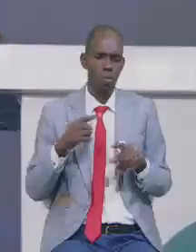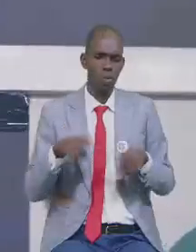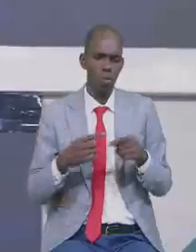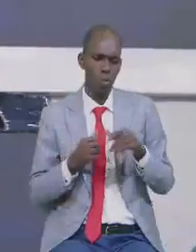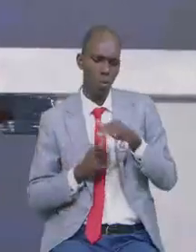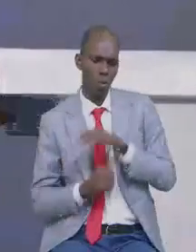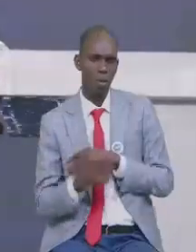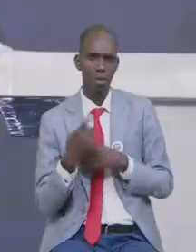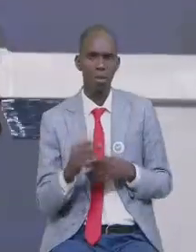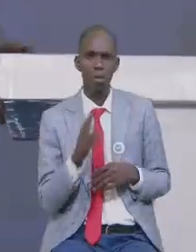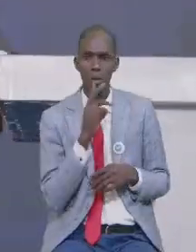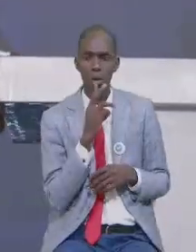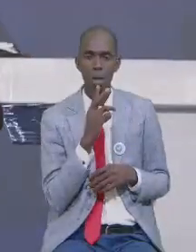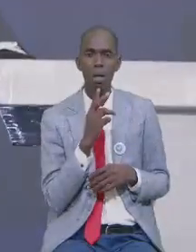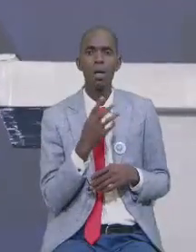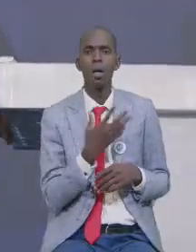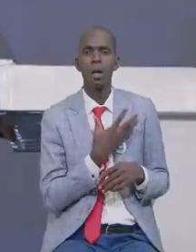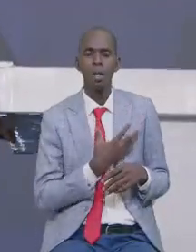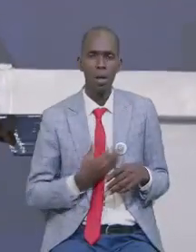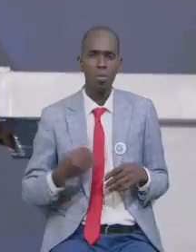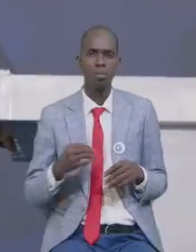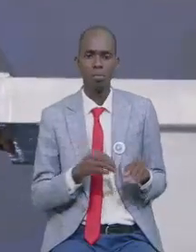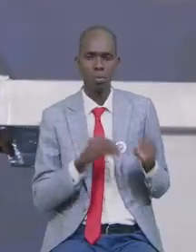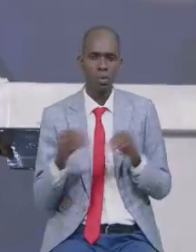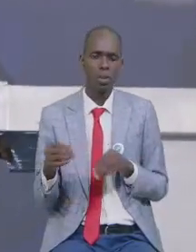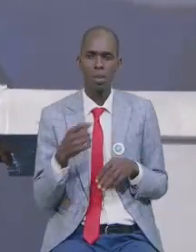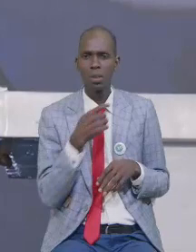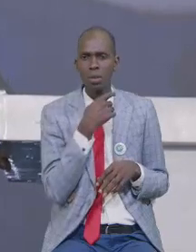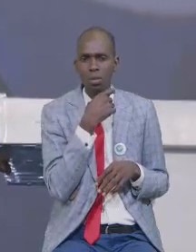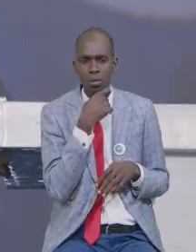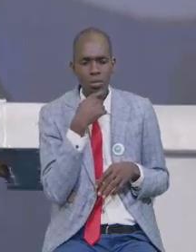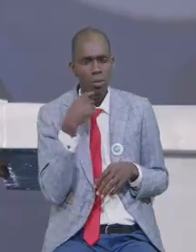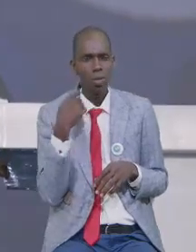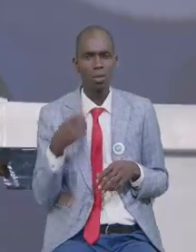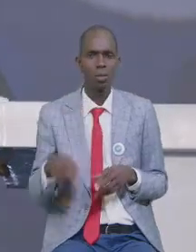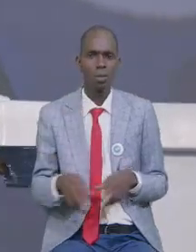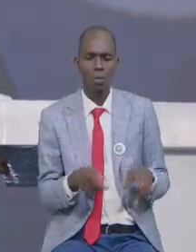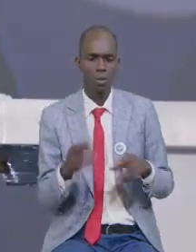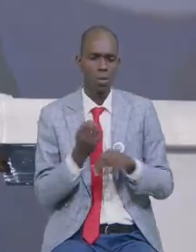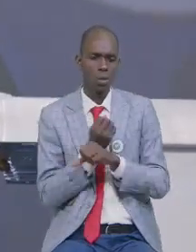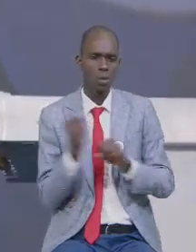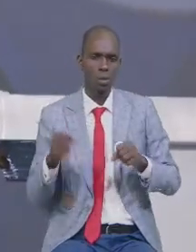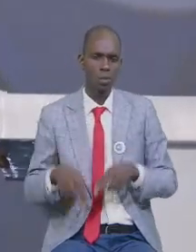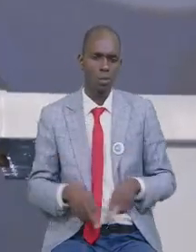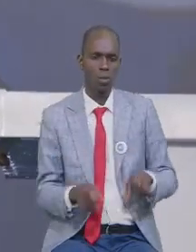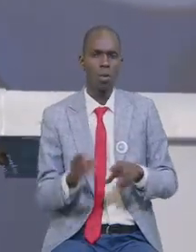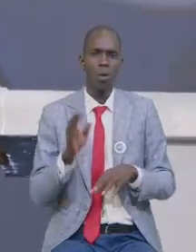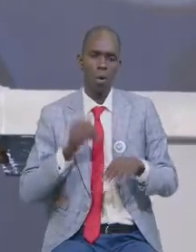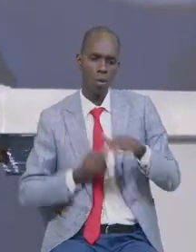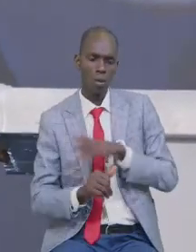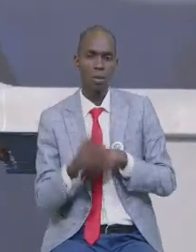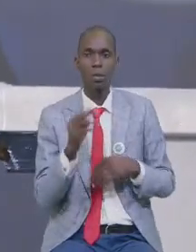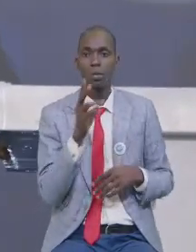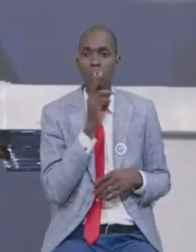tunnel, you know, dry road, covered road, secured road under the water?